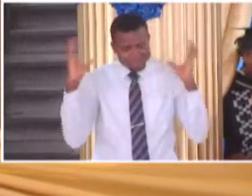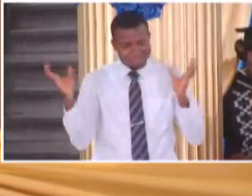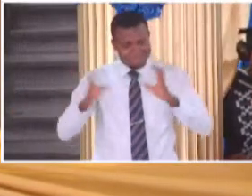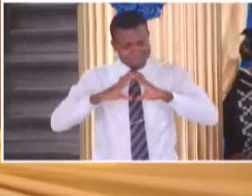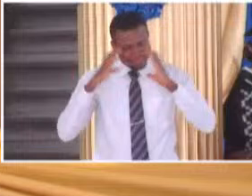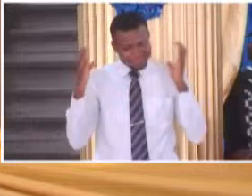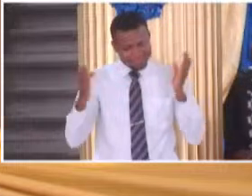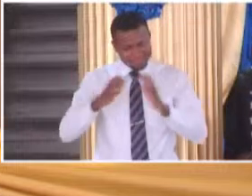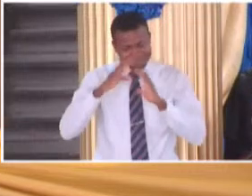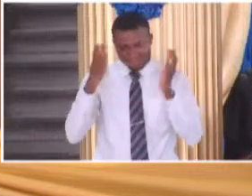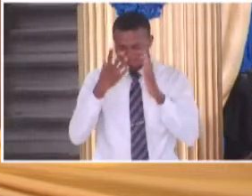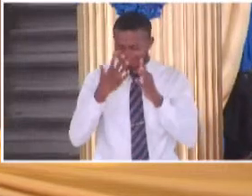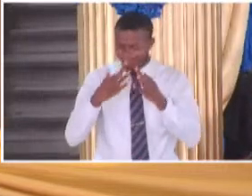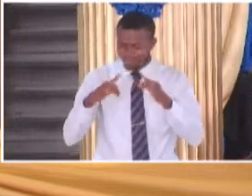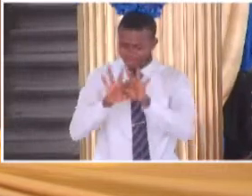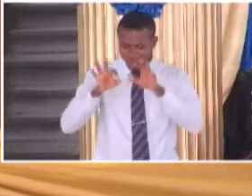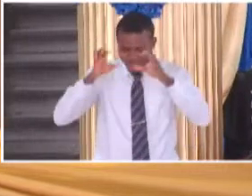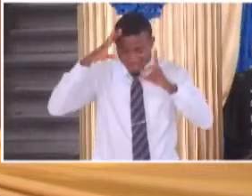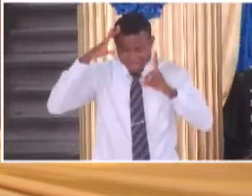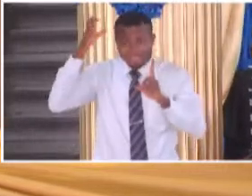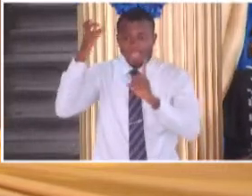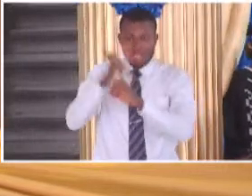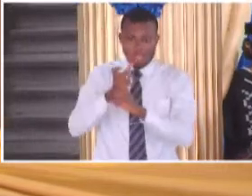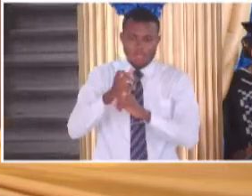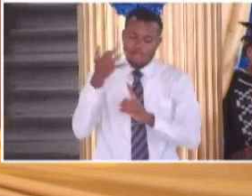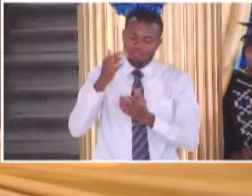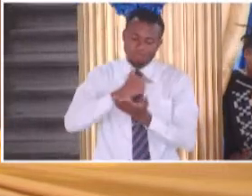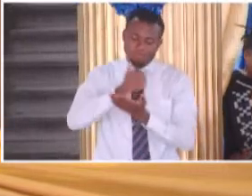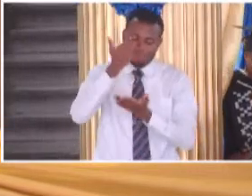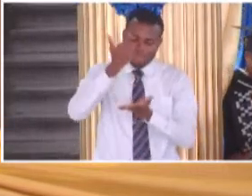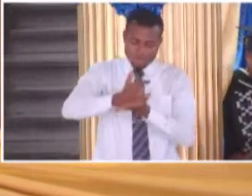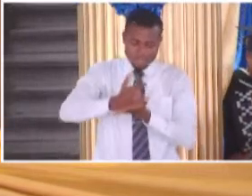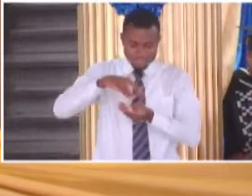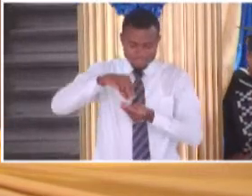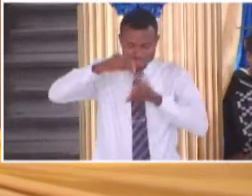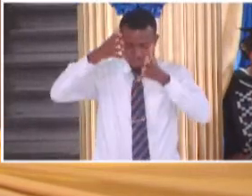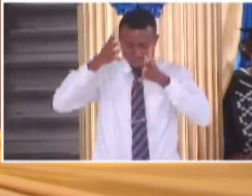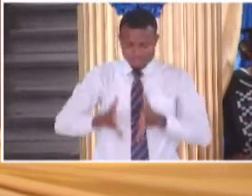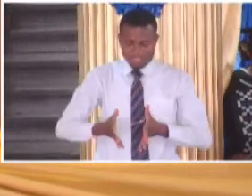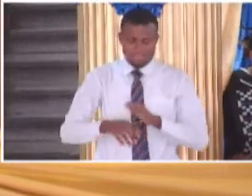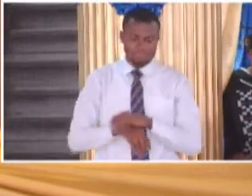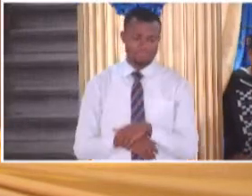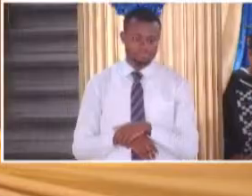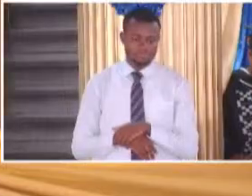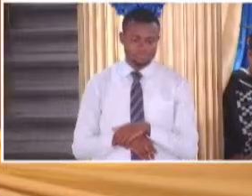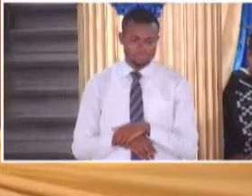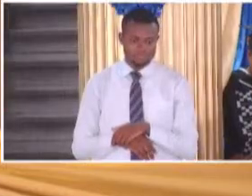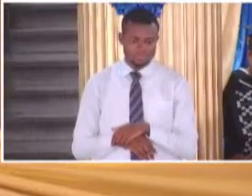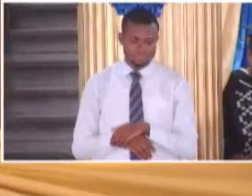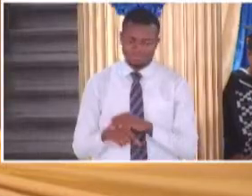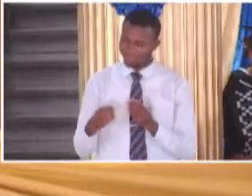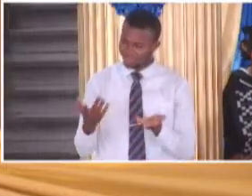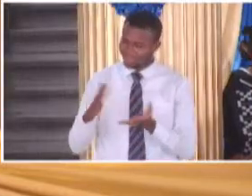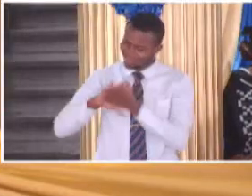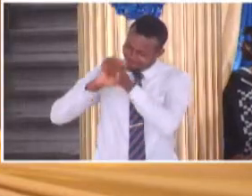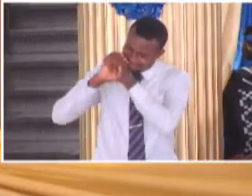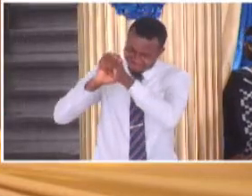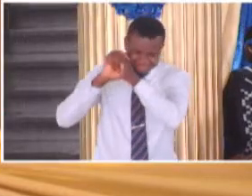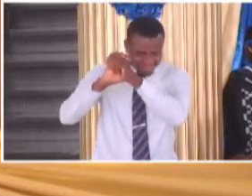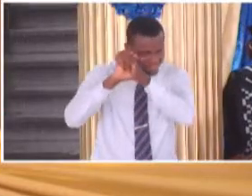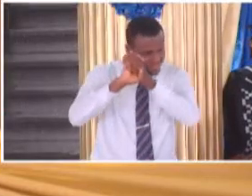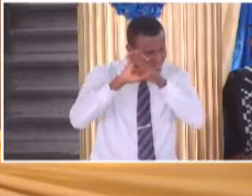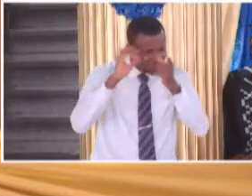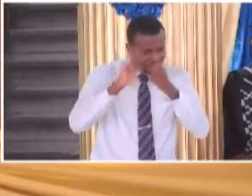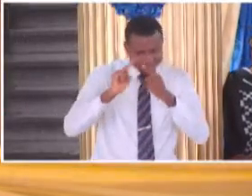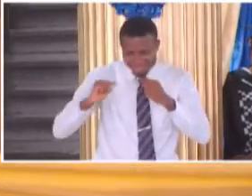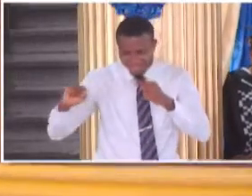outstanding achievements of our graduating students. I extend my warmest congratulations to each